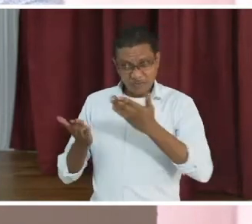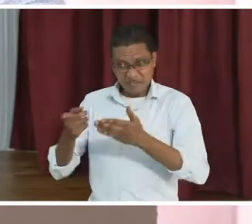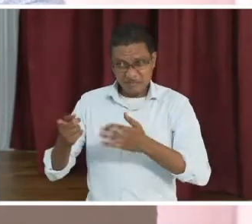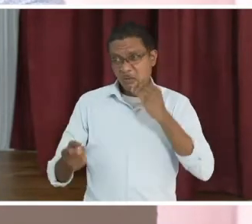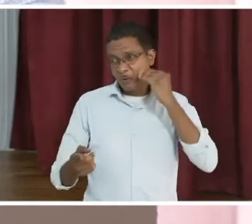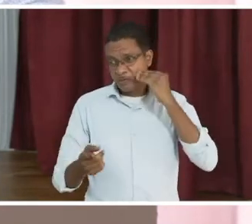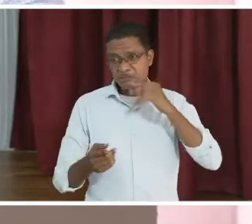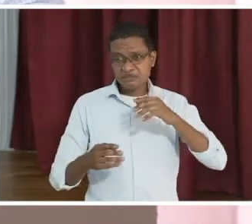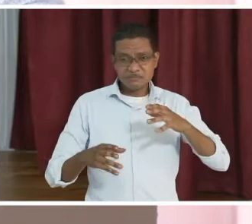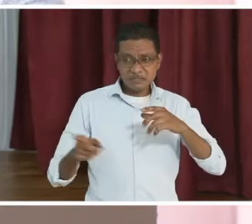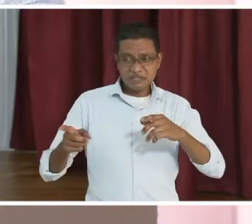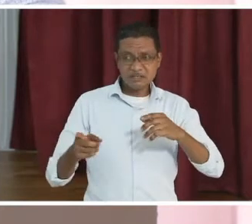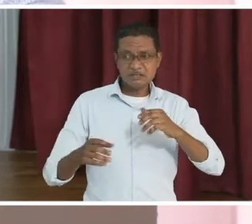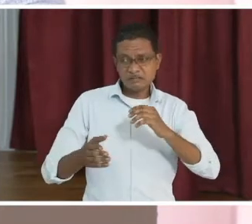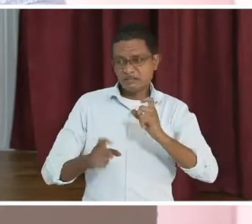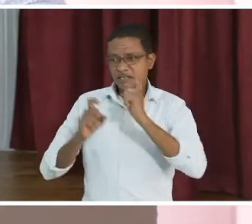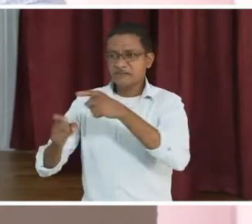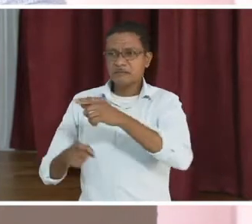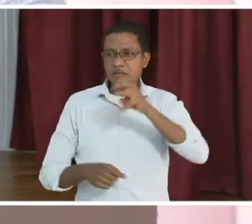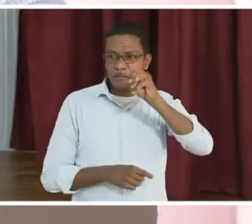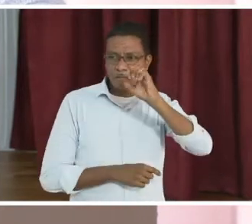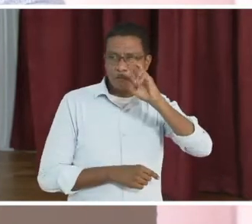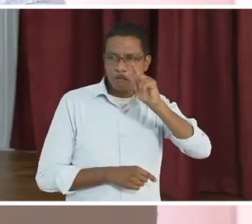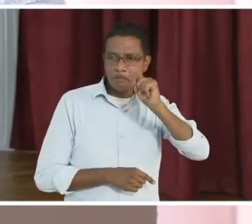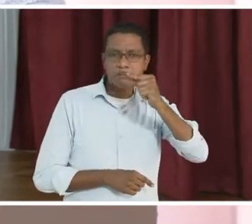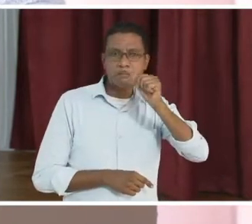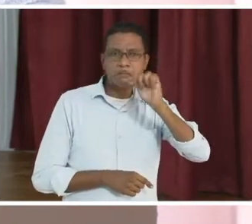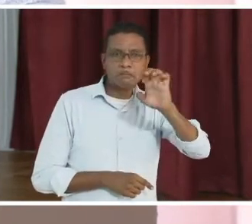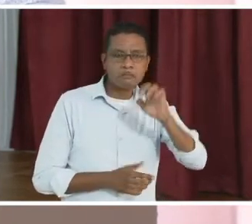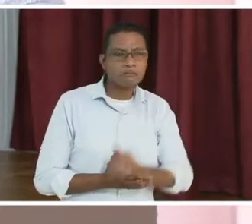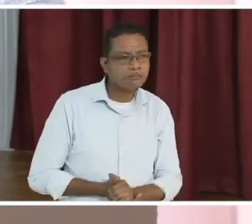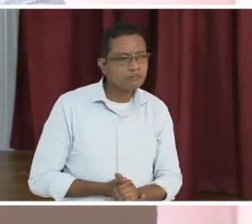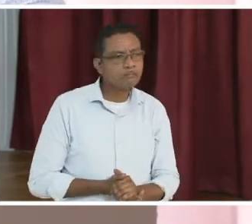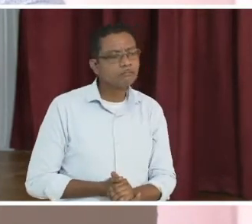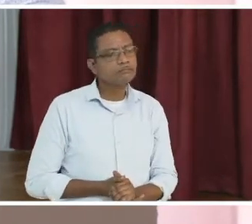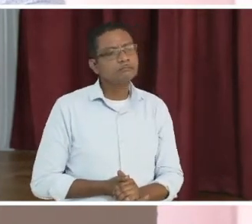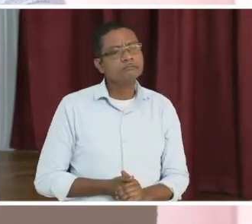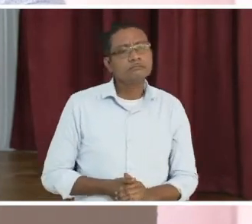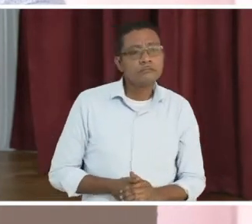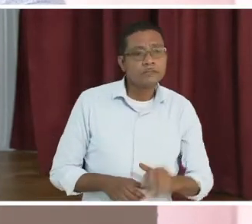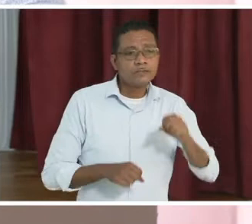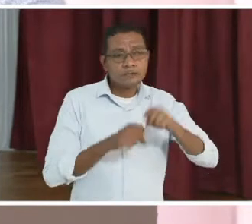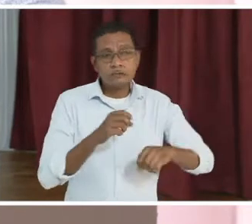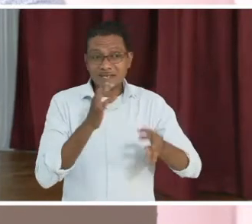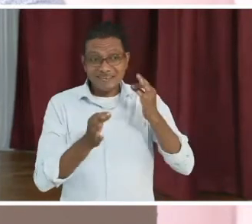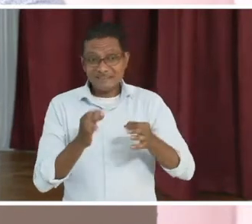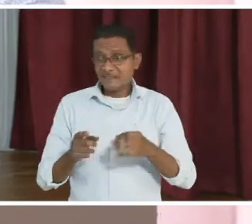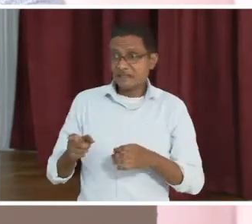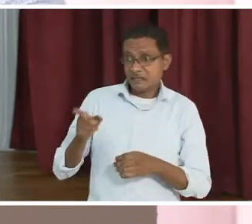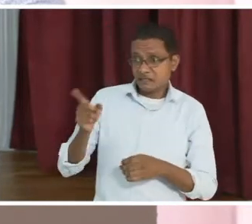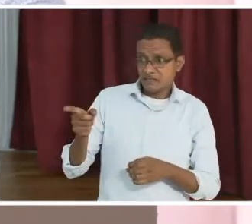process a mortgage. And then there's always a rental option based on availability. So once our client do not qualify